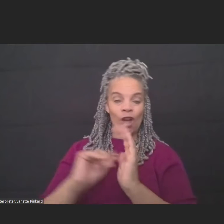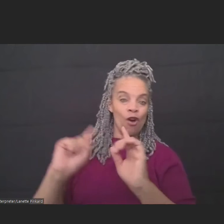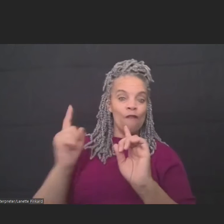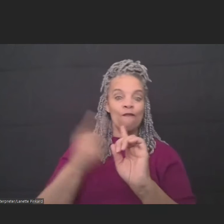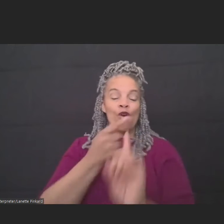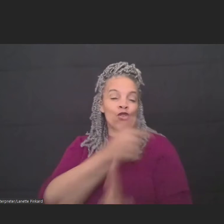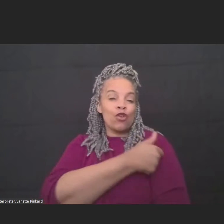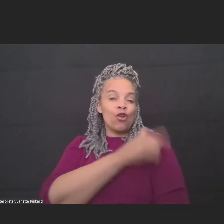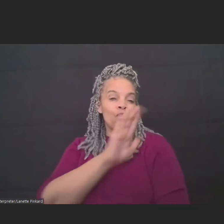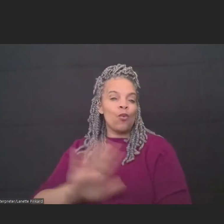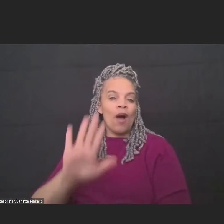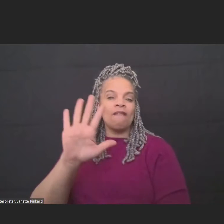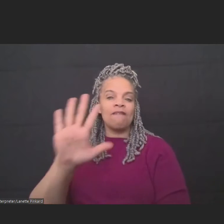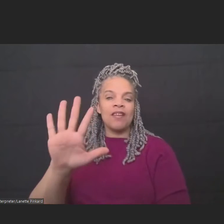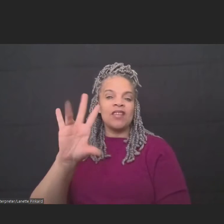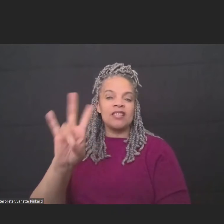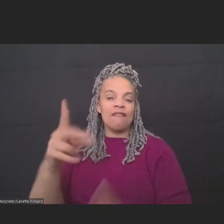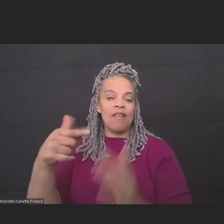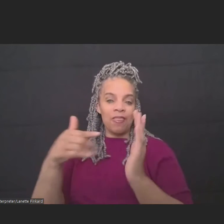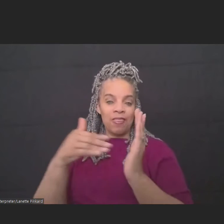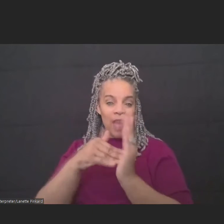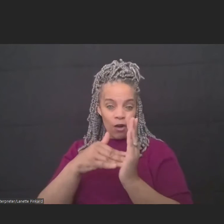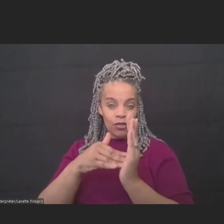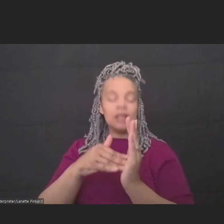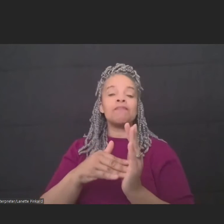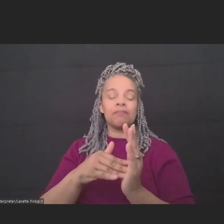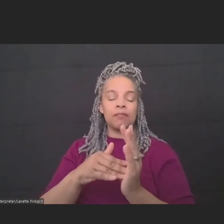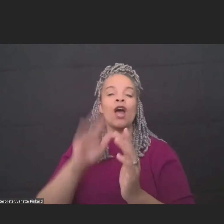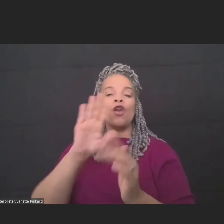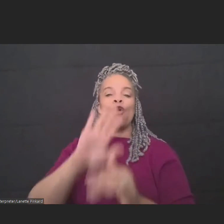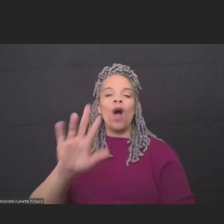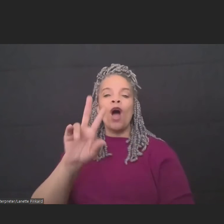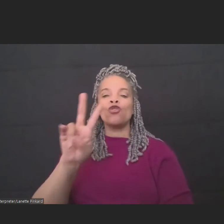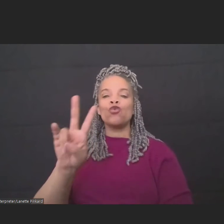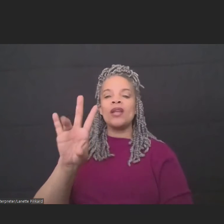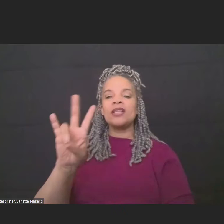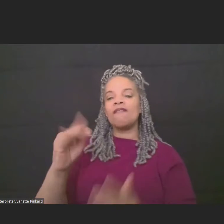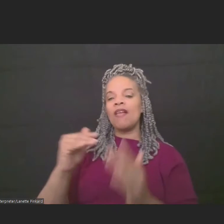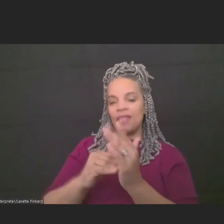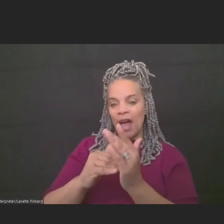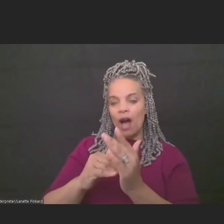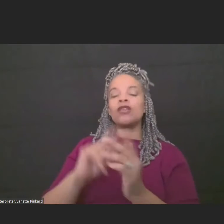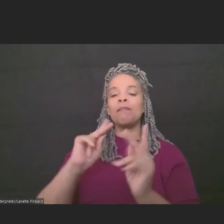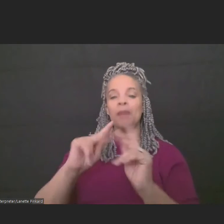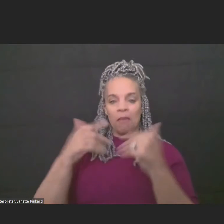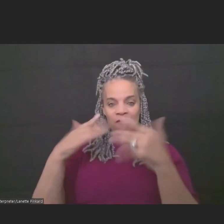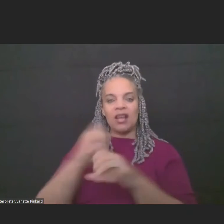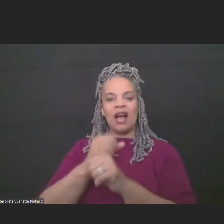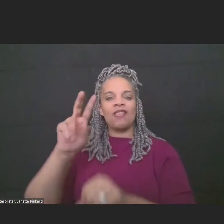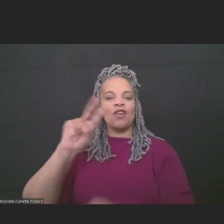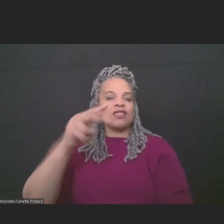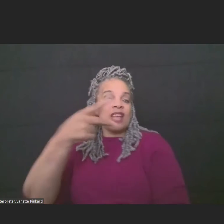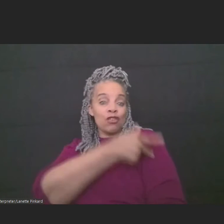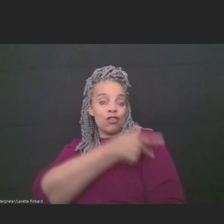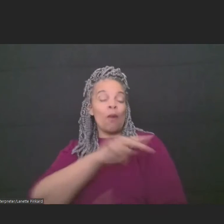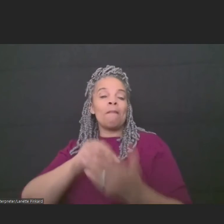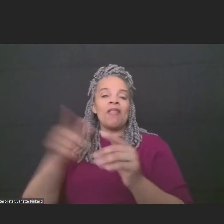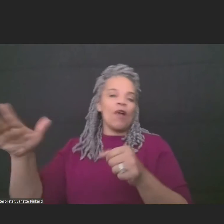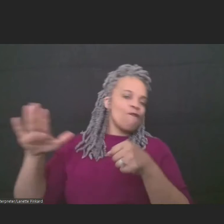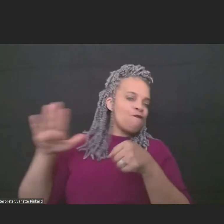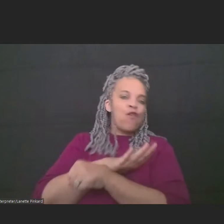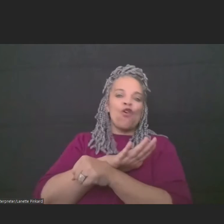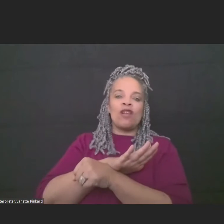around 57,000, and around 27,000 people are fully vaccinated of those that